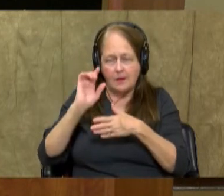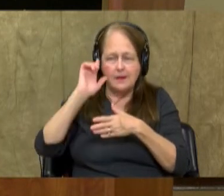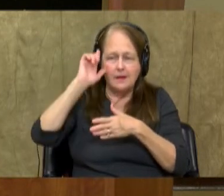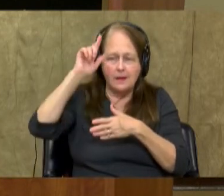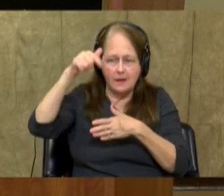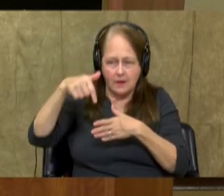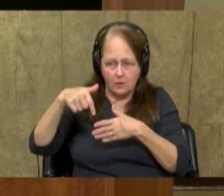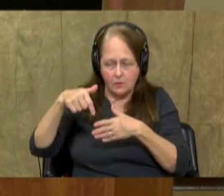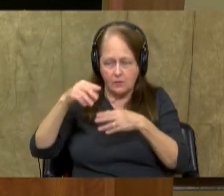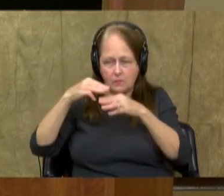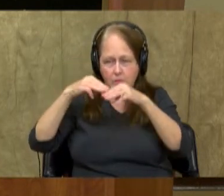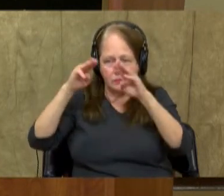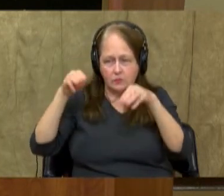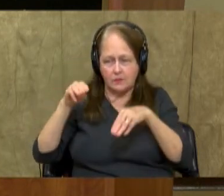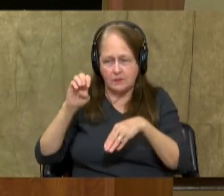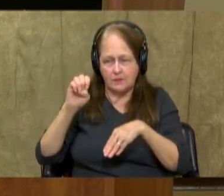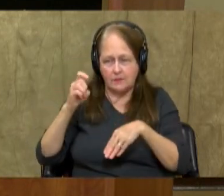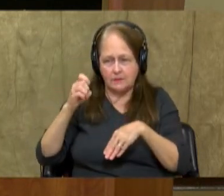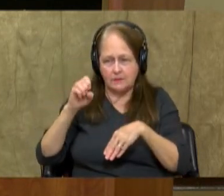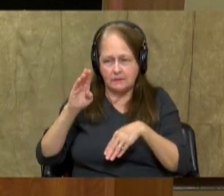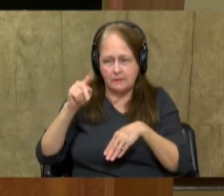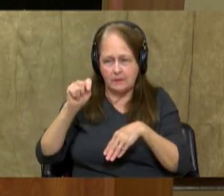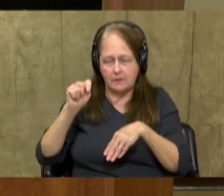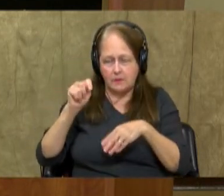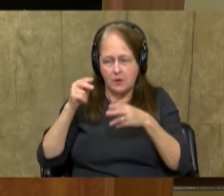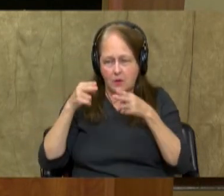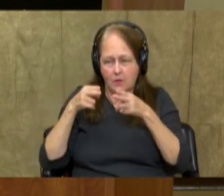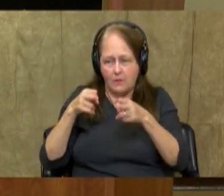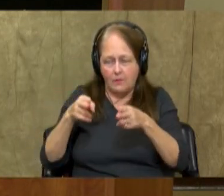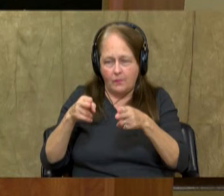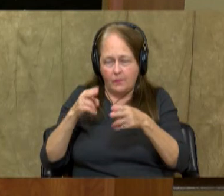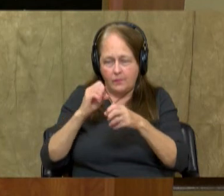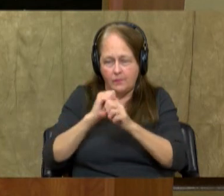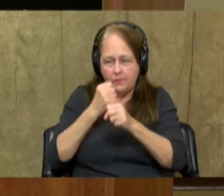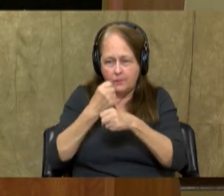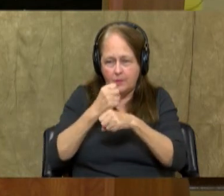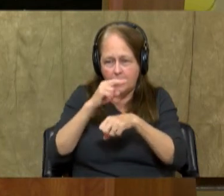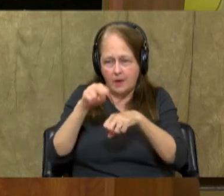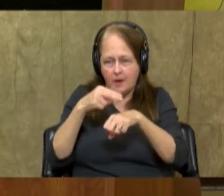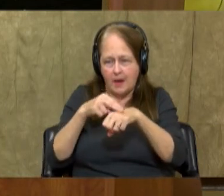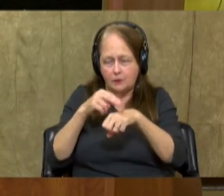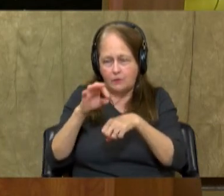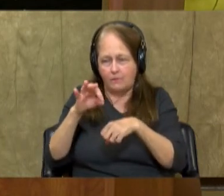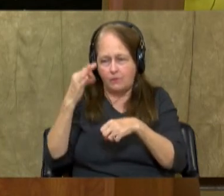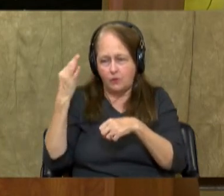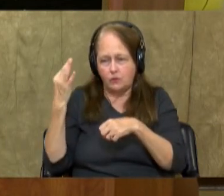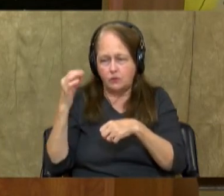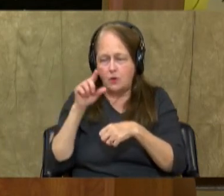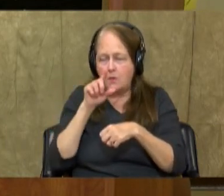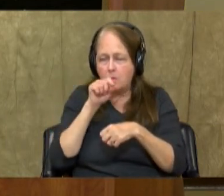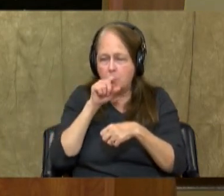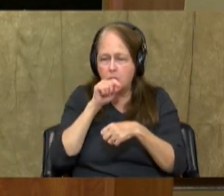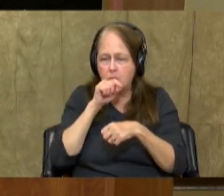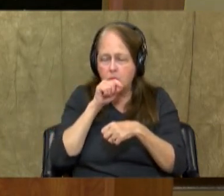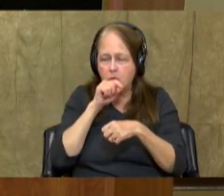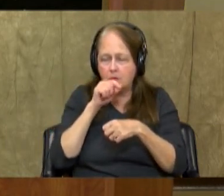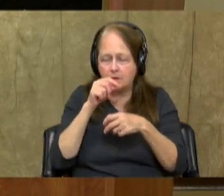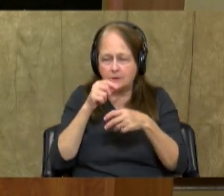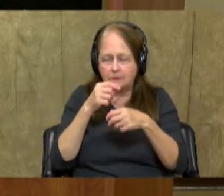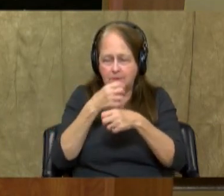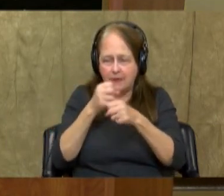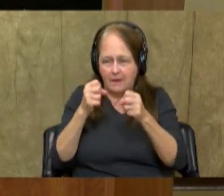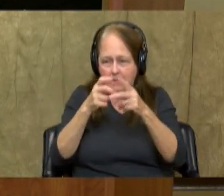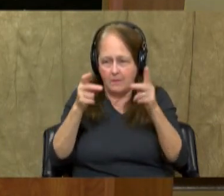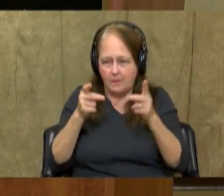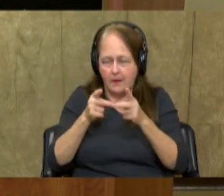in years. And of course, this led to the creation of those national forests, bird reservations, and